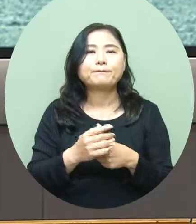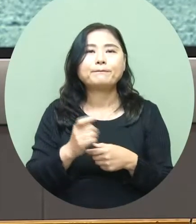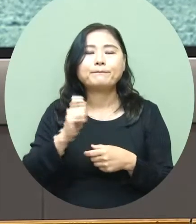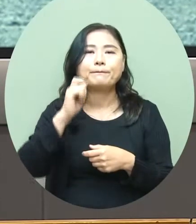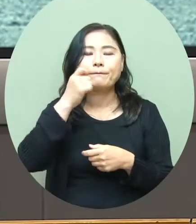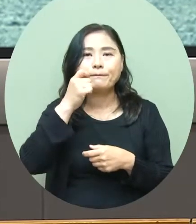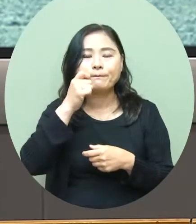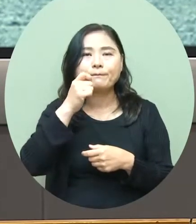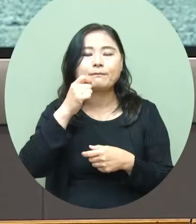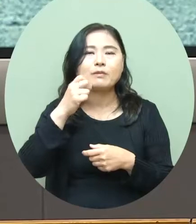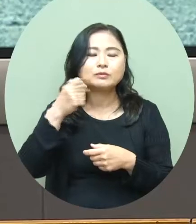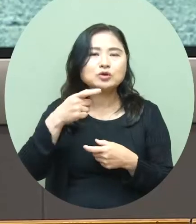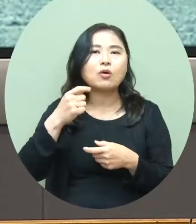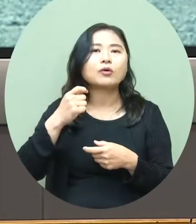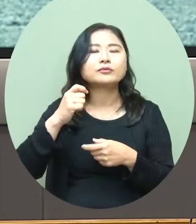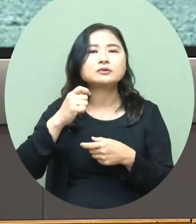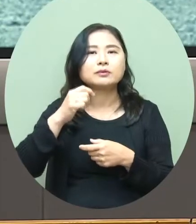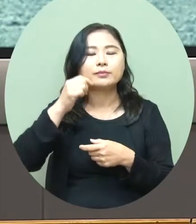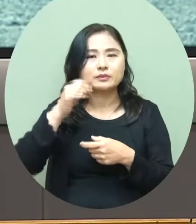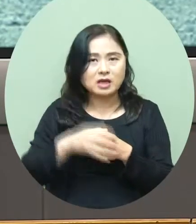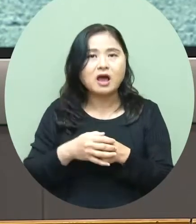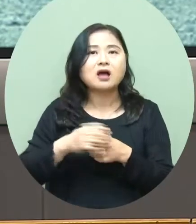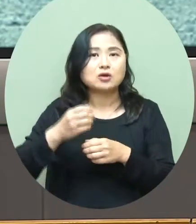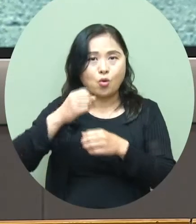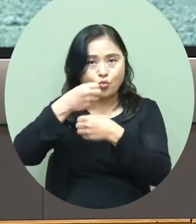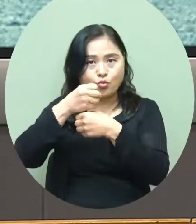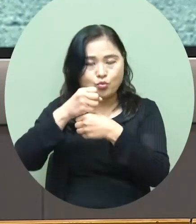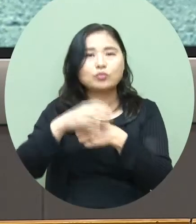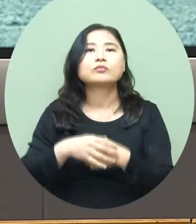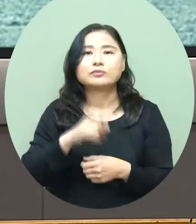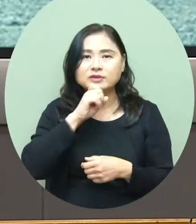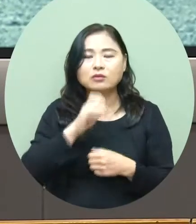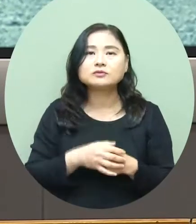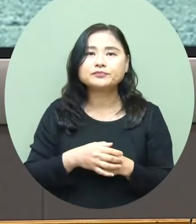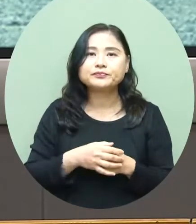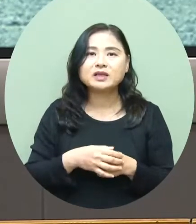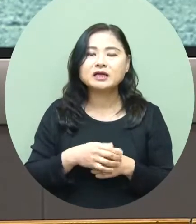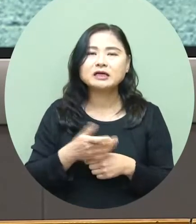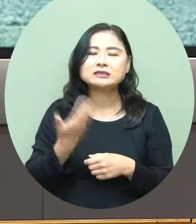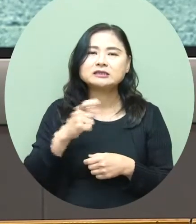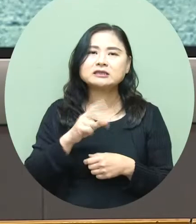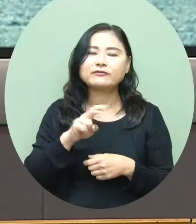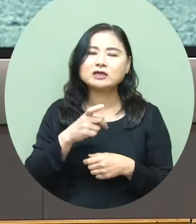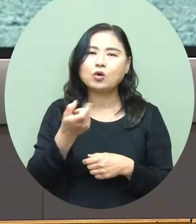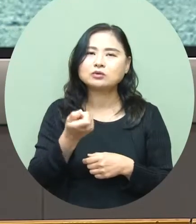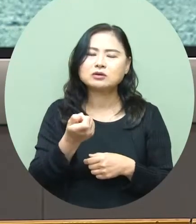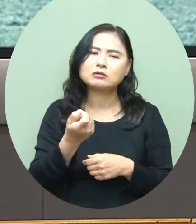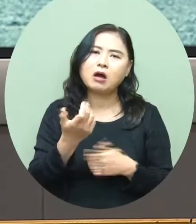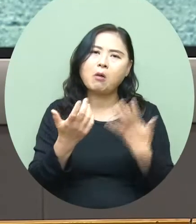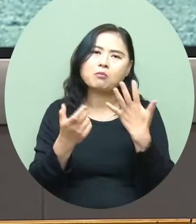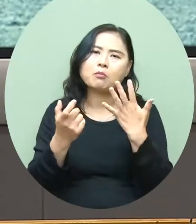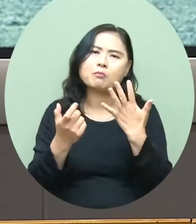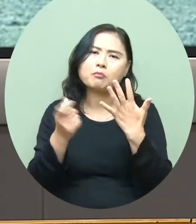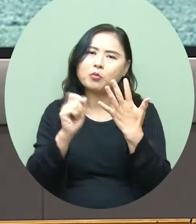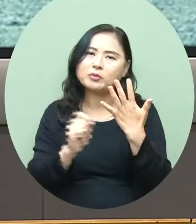to their homes for nasopharyngeal swabs so we could do PCR tests. And we